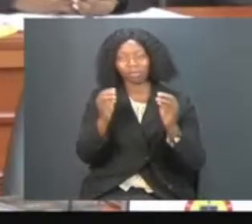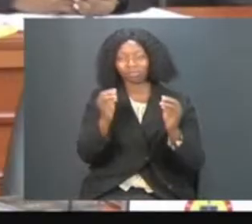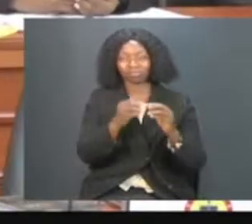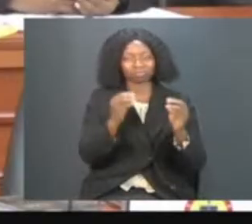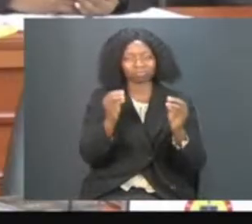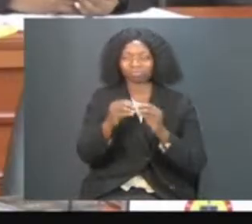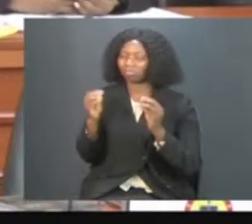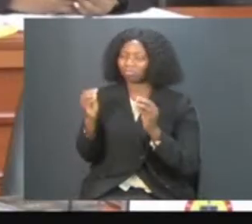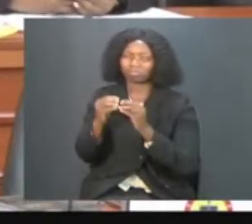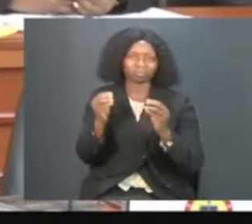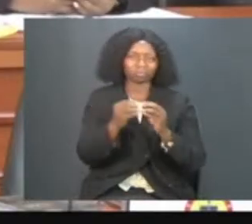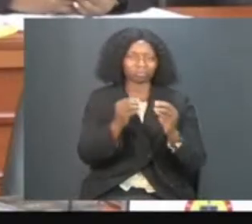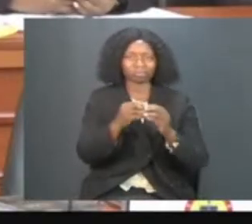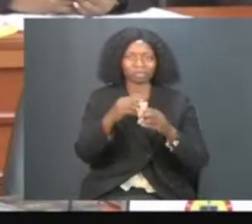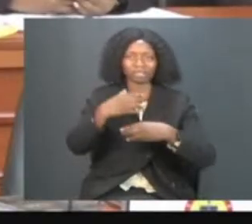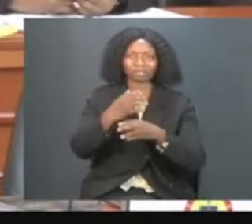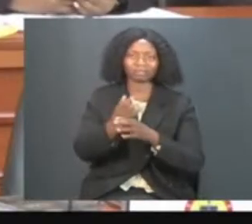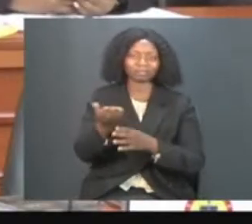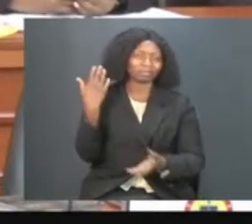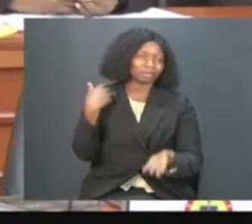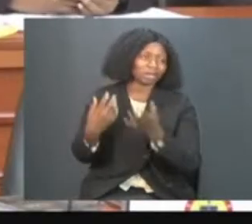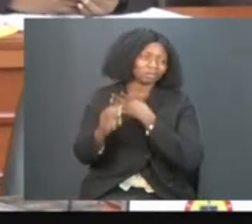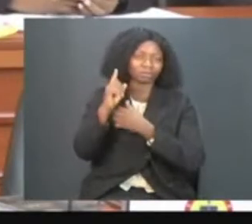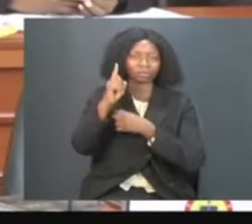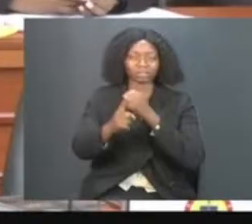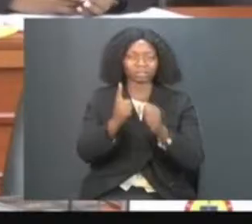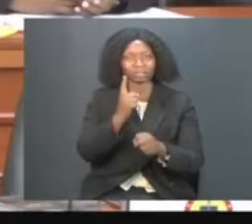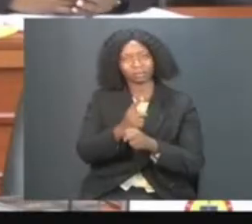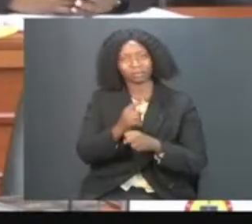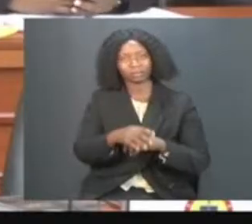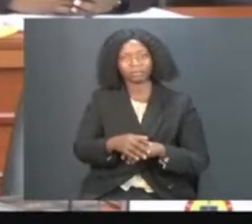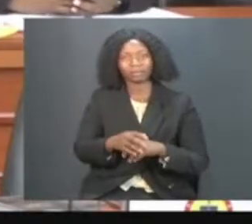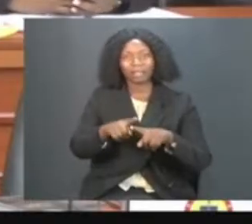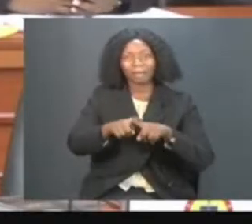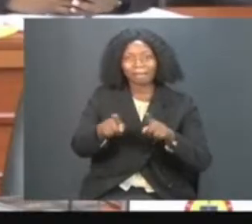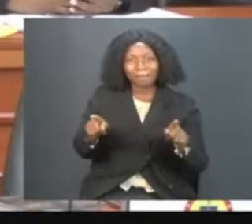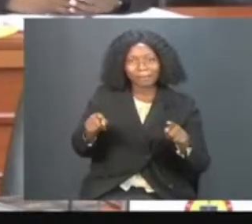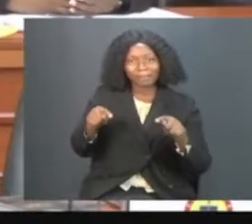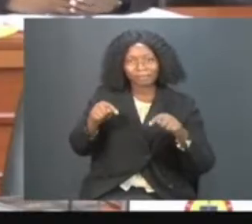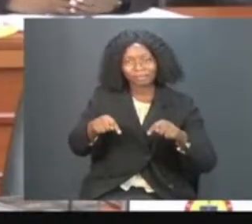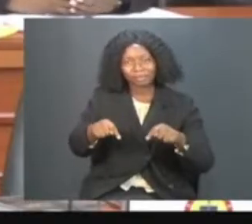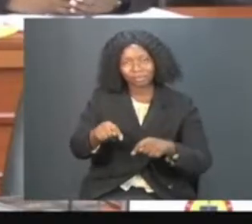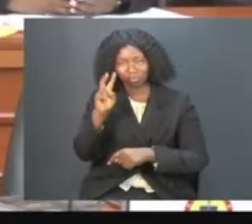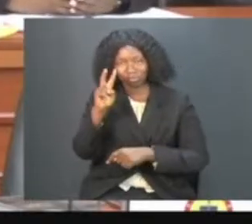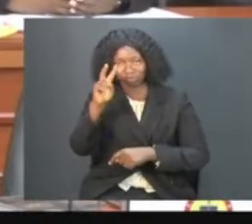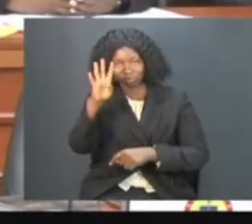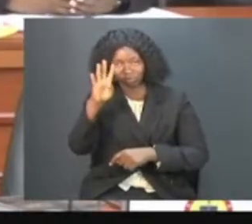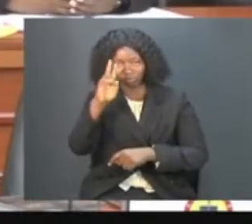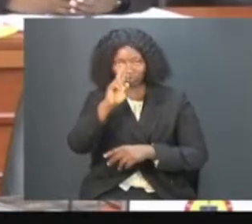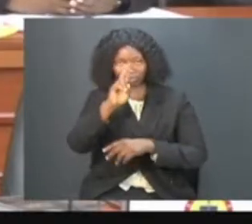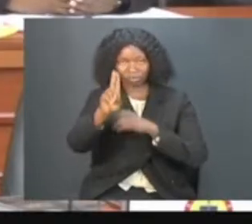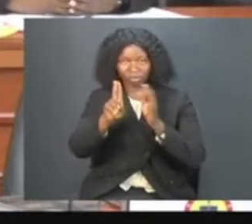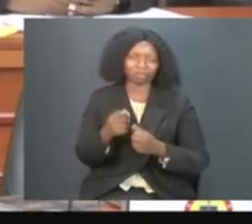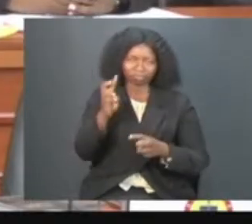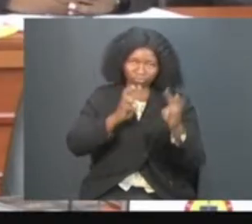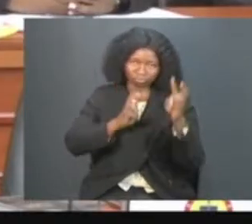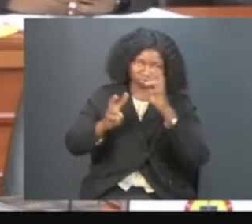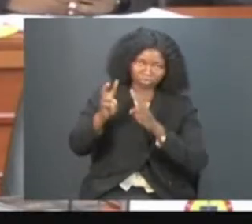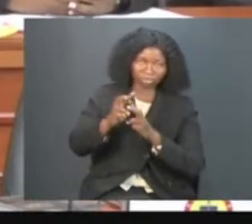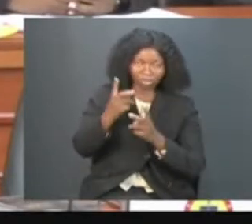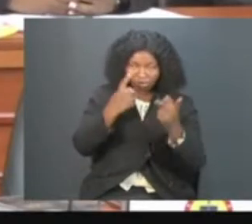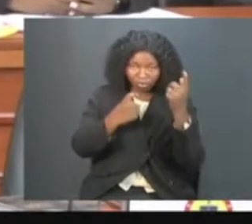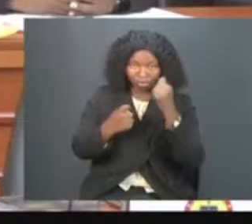authorities have been created over the past 1 year. But this particular 24-hour economy authority is